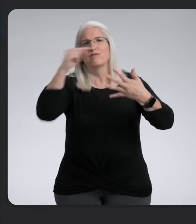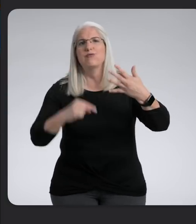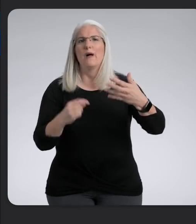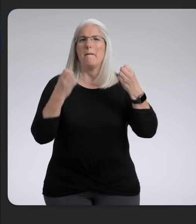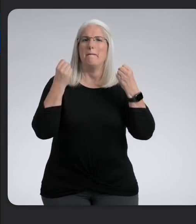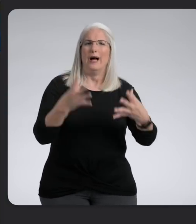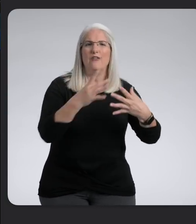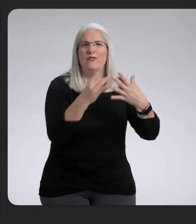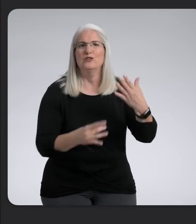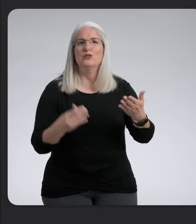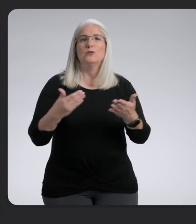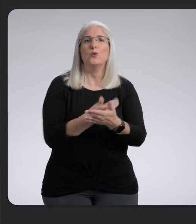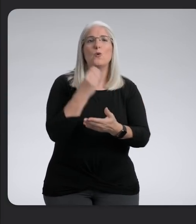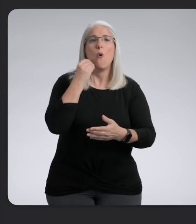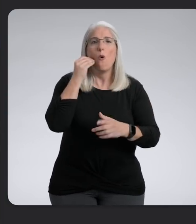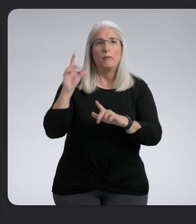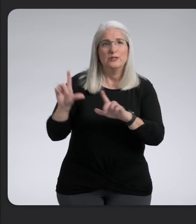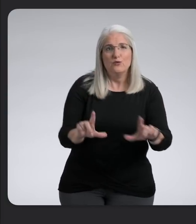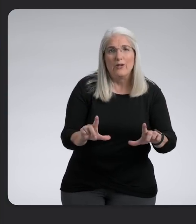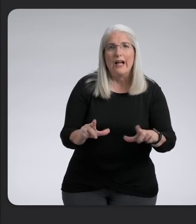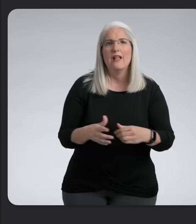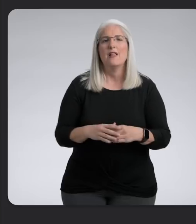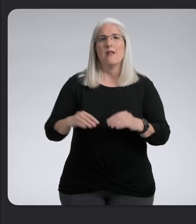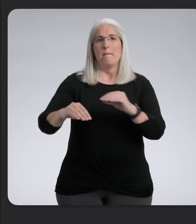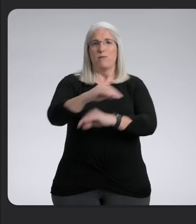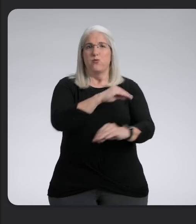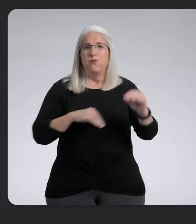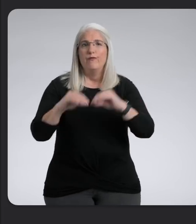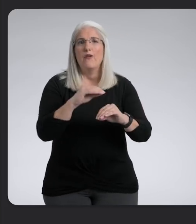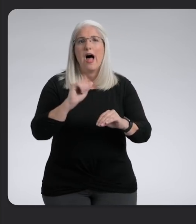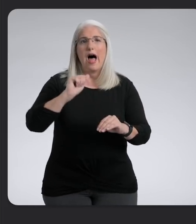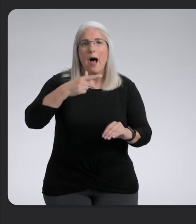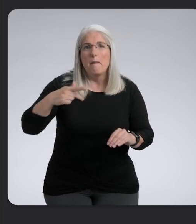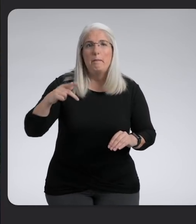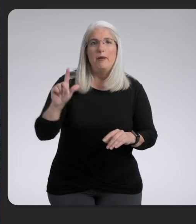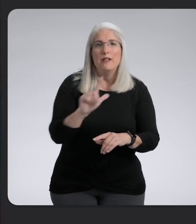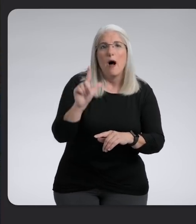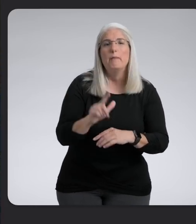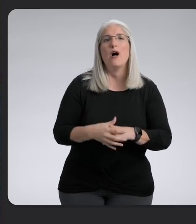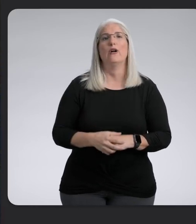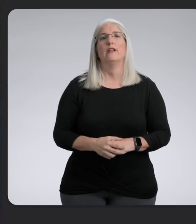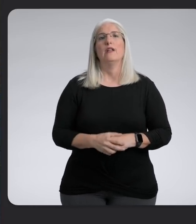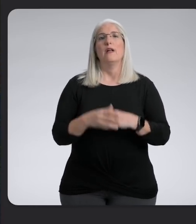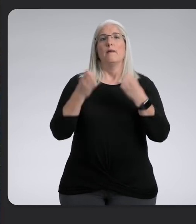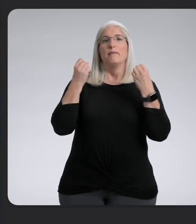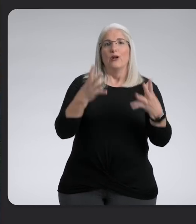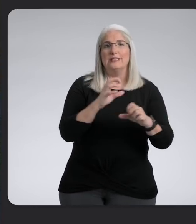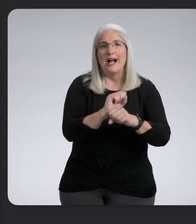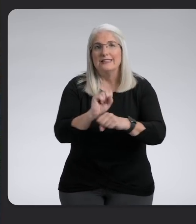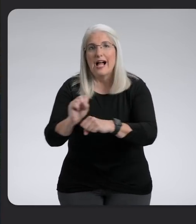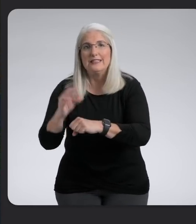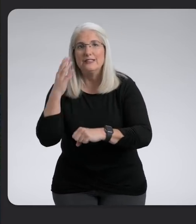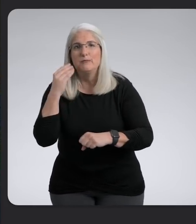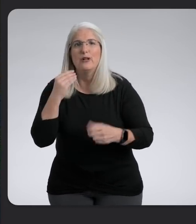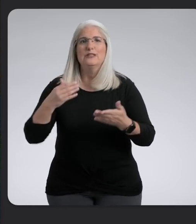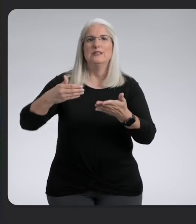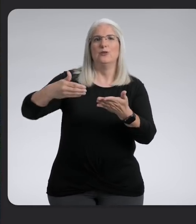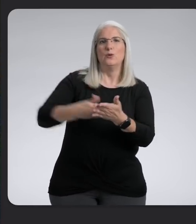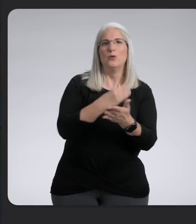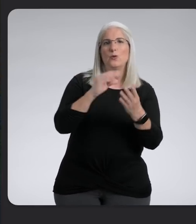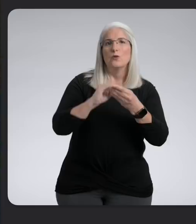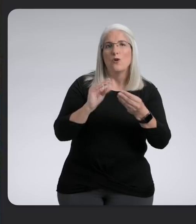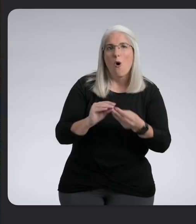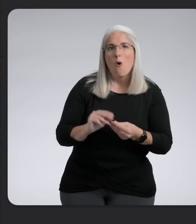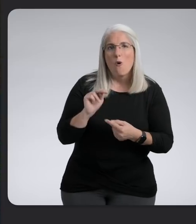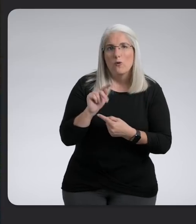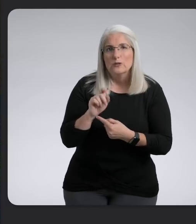home screen, app library, and a redesigned multitasking experience. New note-taking and translation features, and the